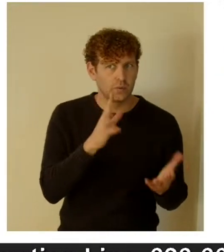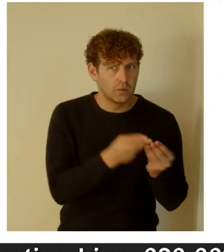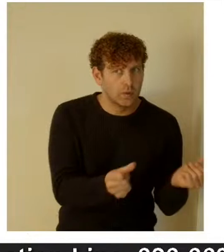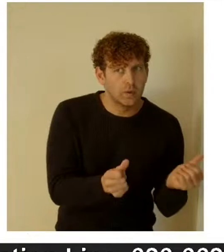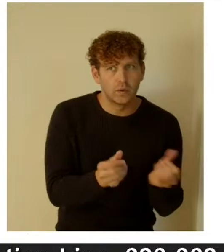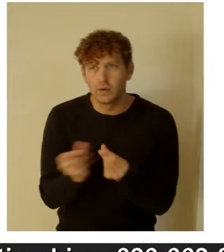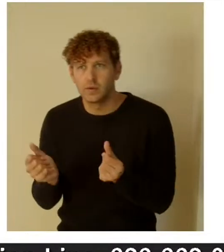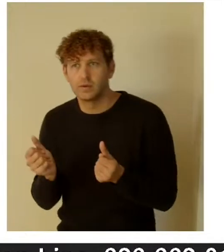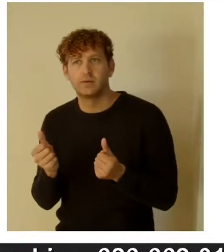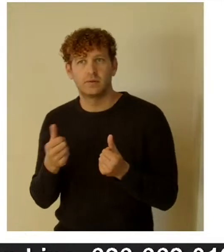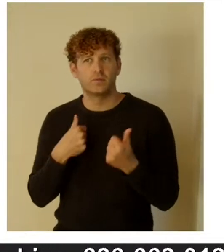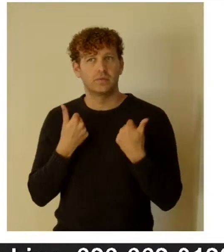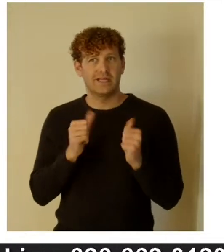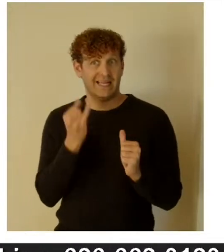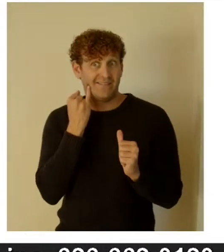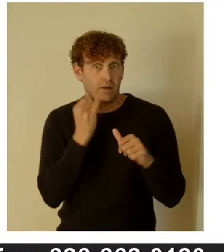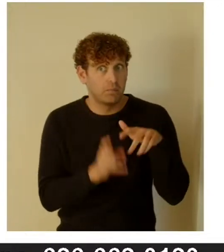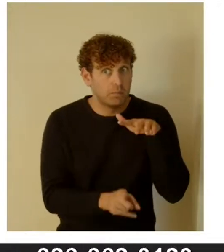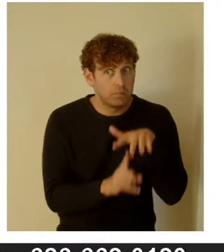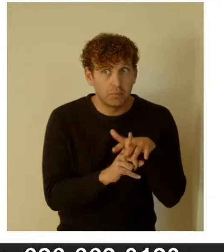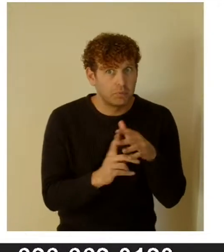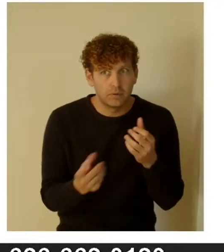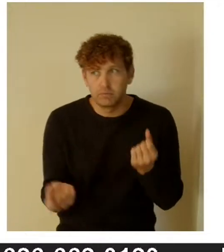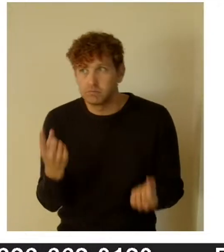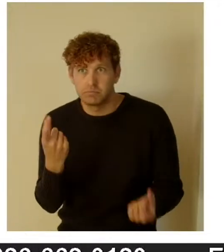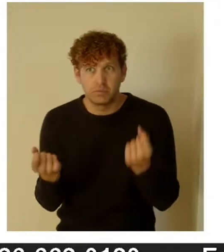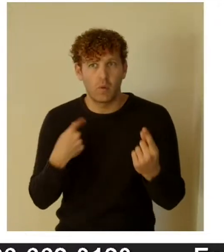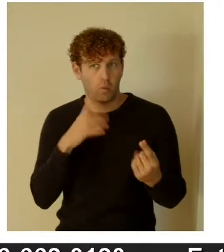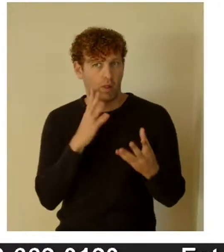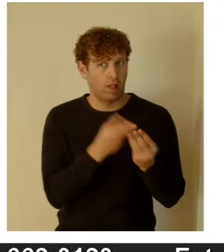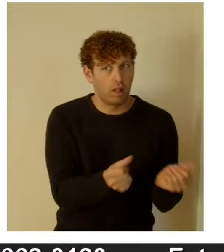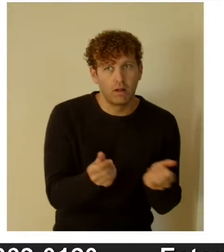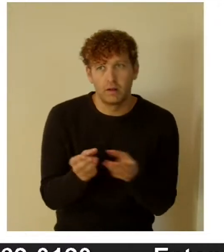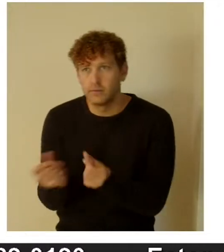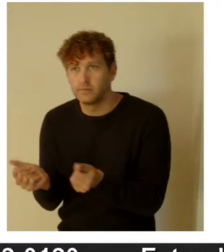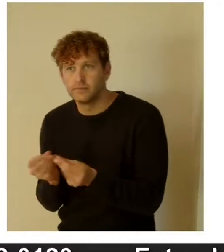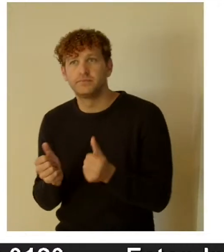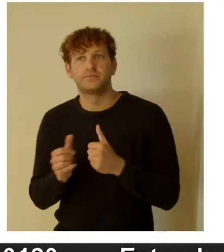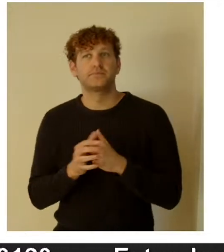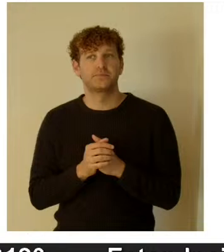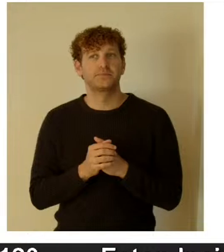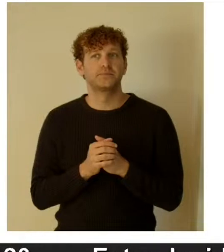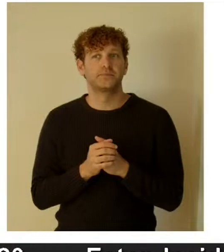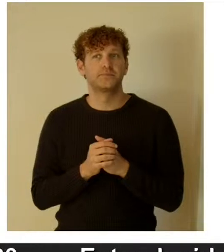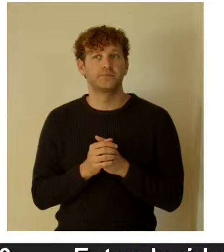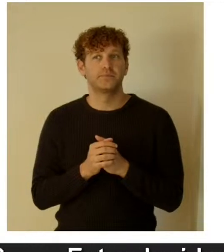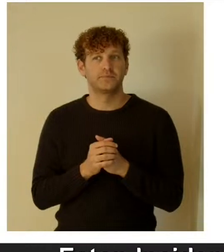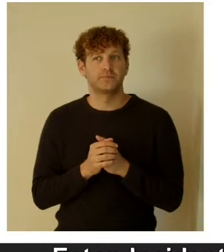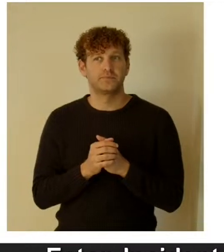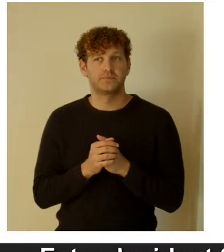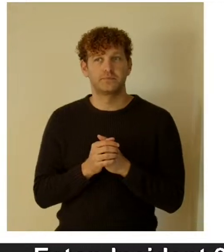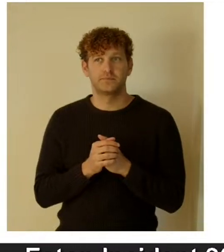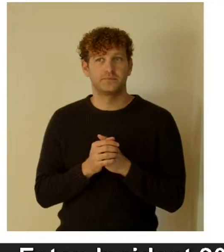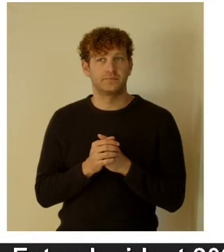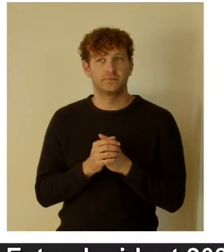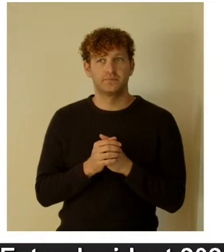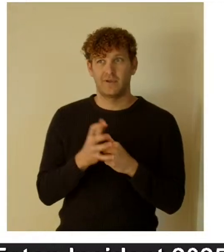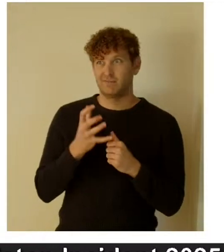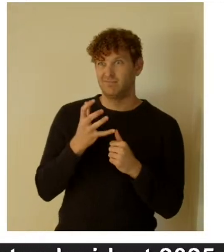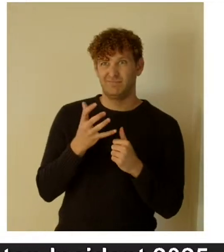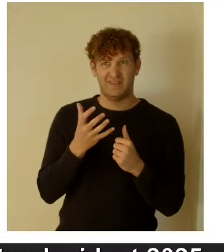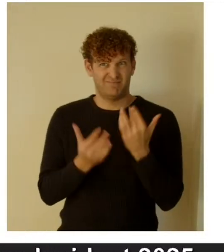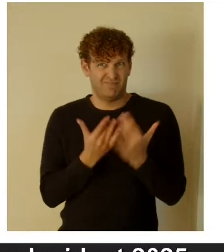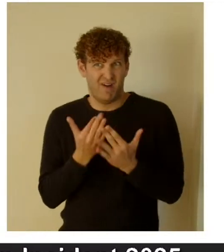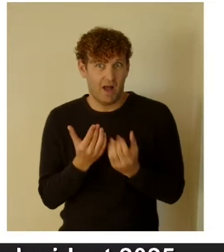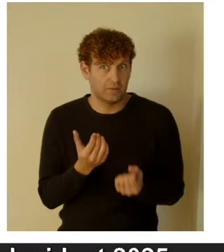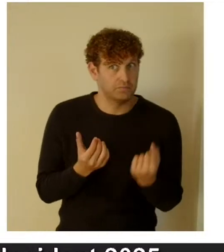it like right now. So the potential for any of those hot spots that flare up spotting is very